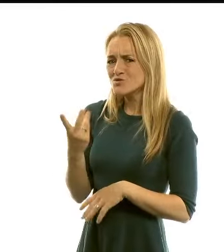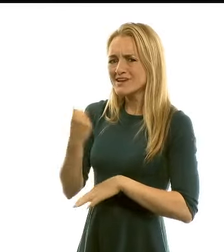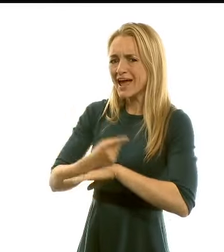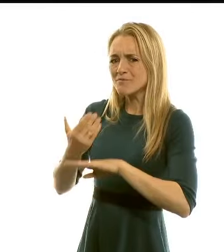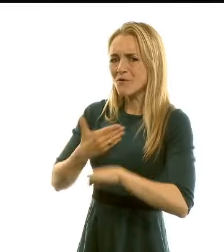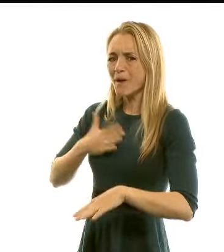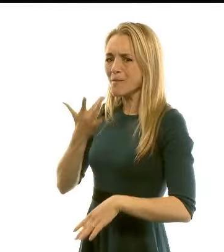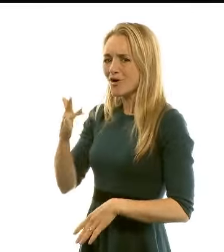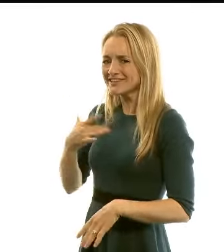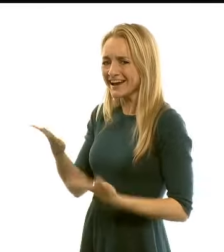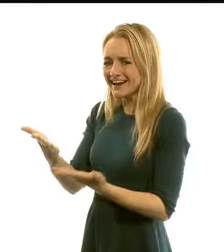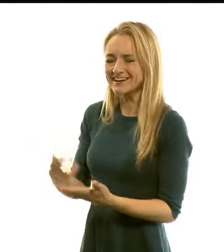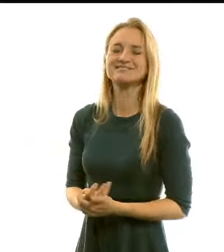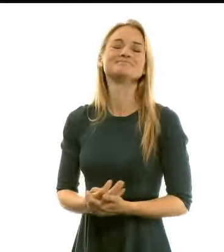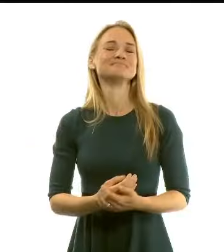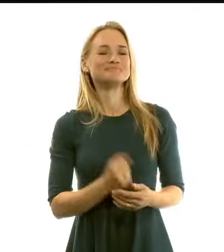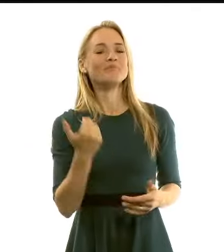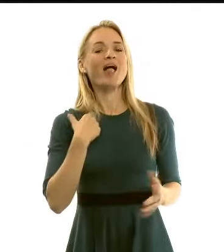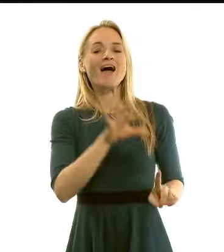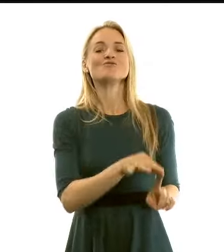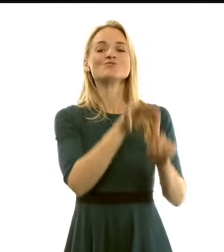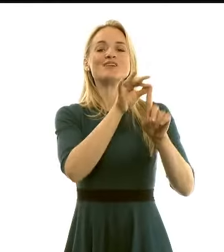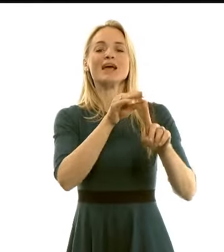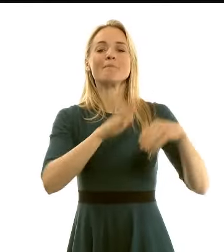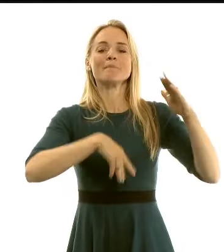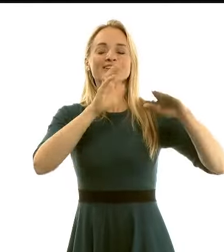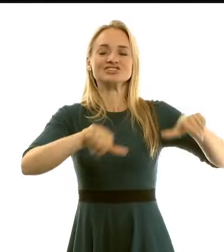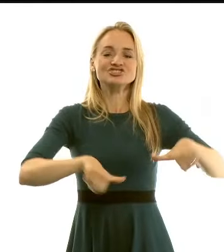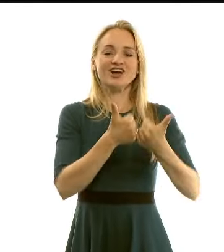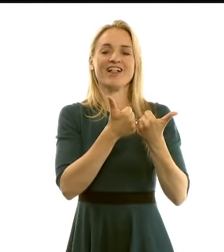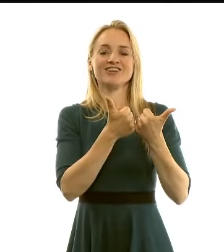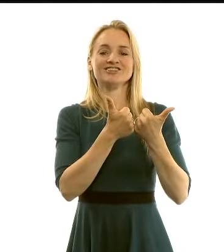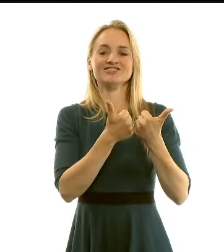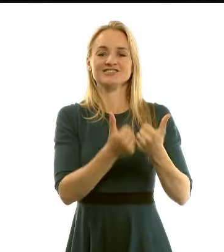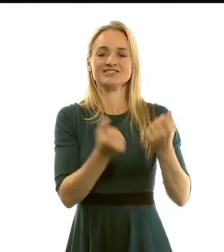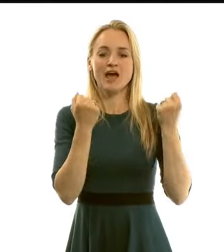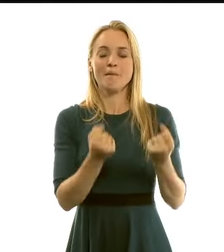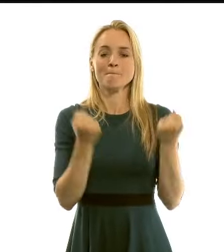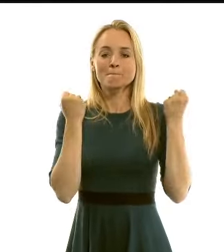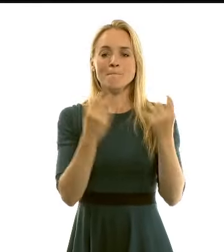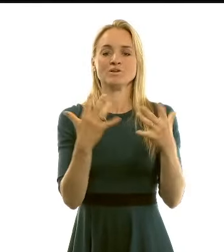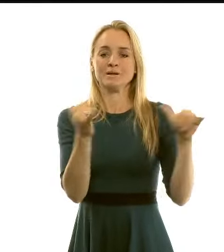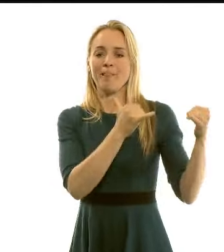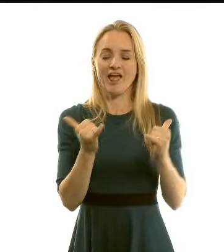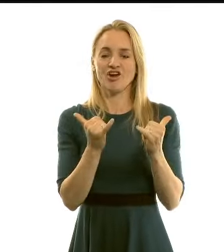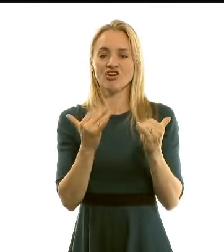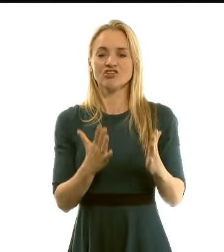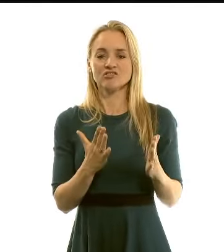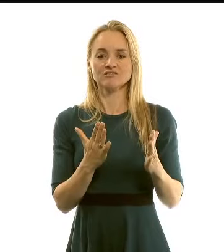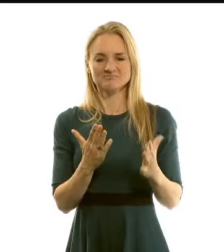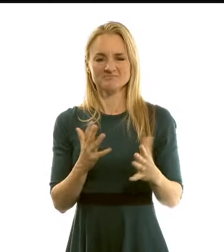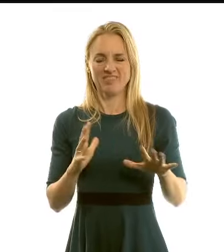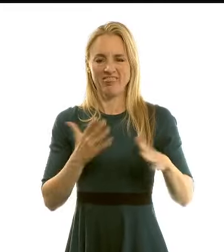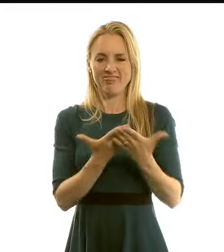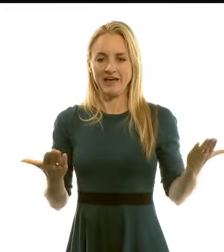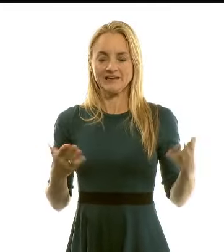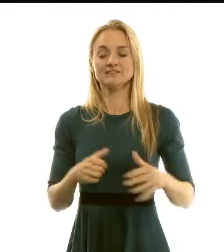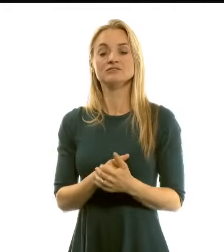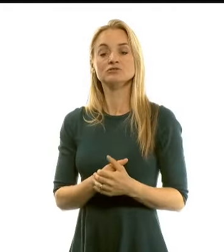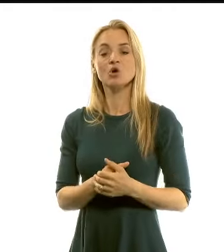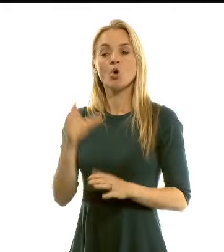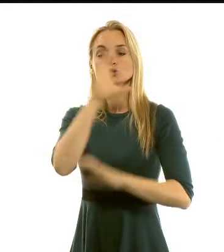be special events, there'll be unique building challenges, and exciting announcements, and lots of playing. Who doesn't love to play? Absolutely no one. So just search for